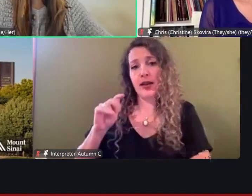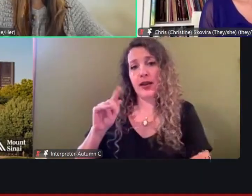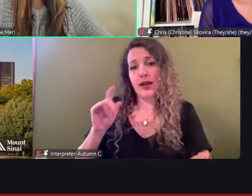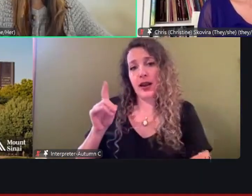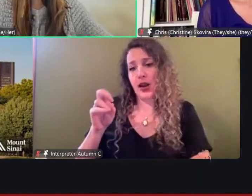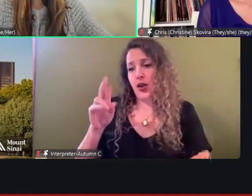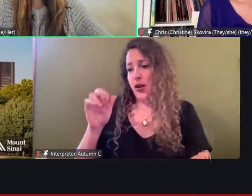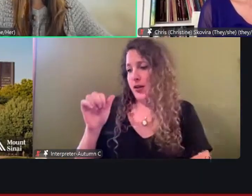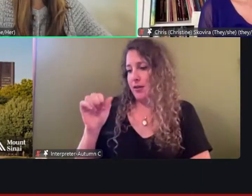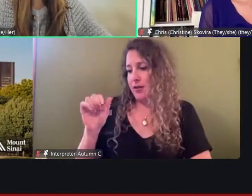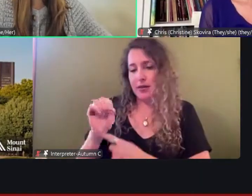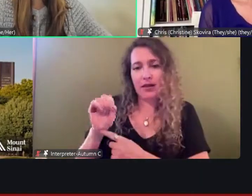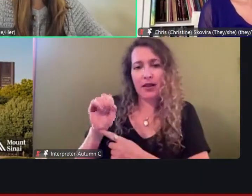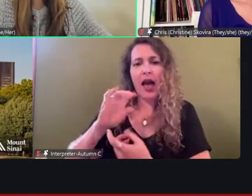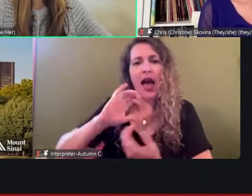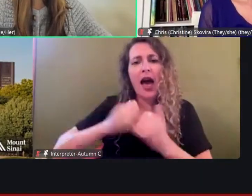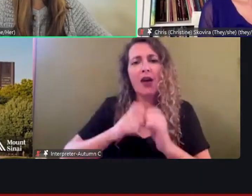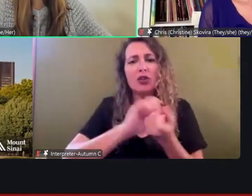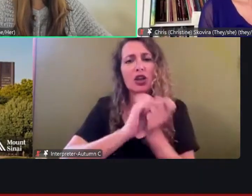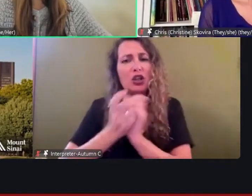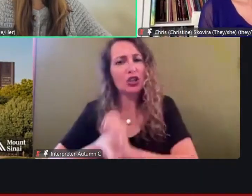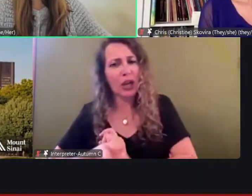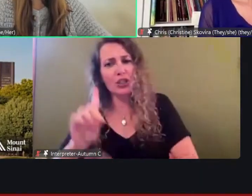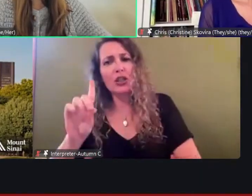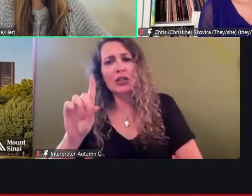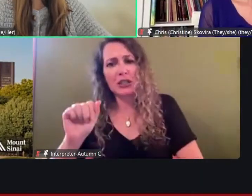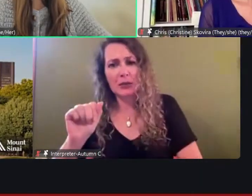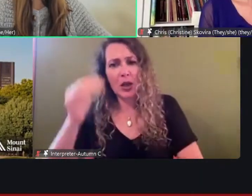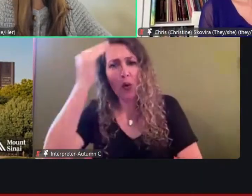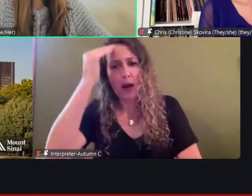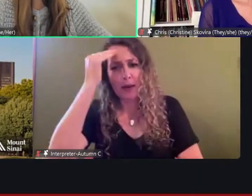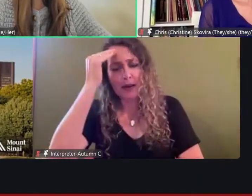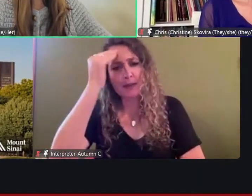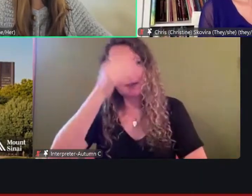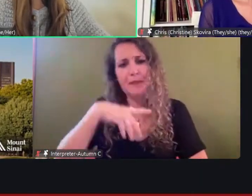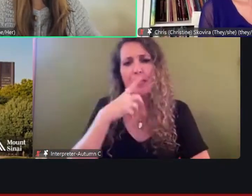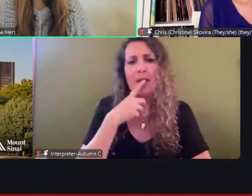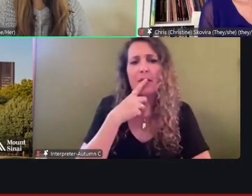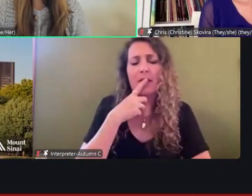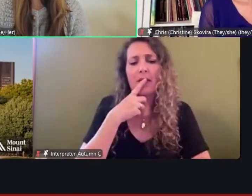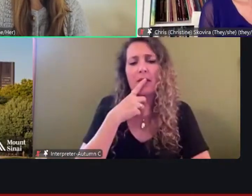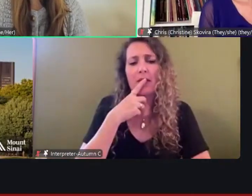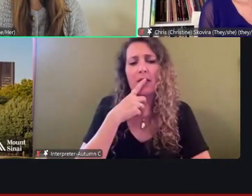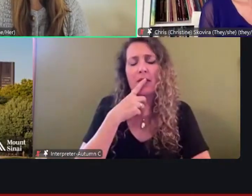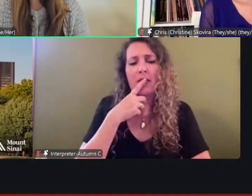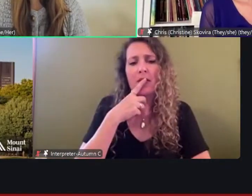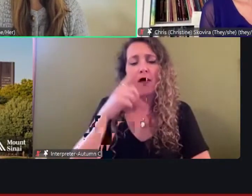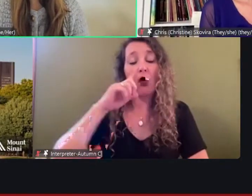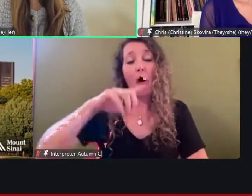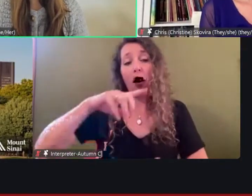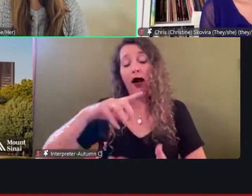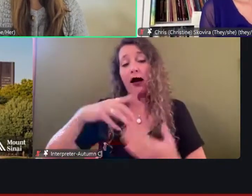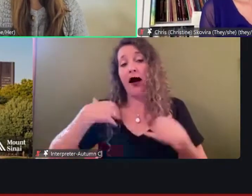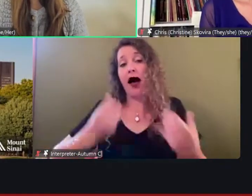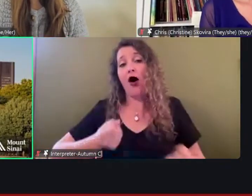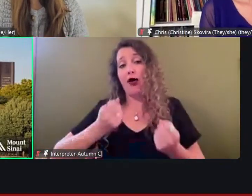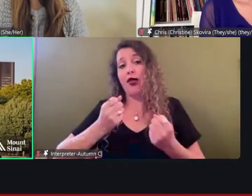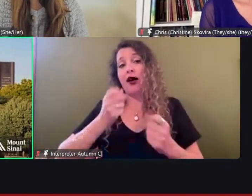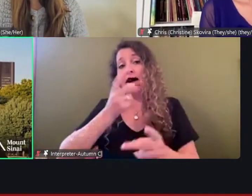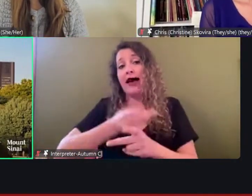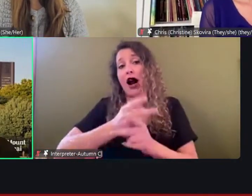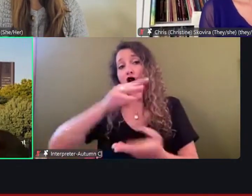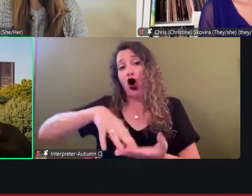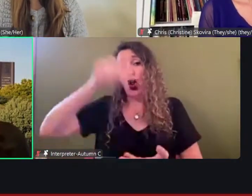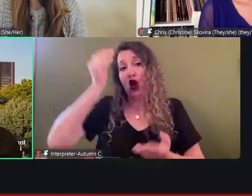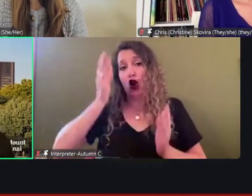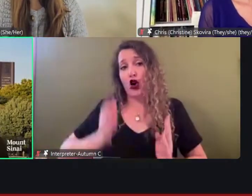education transform disability awareness and ableism among healthcare learners? Yeah,